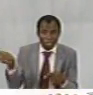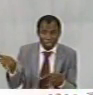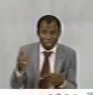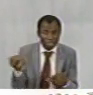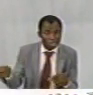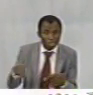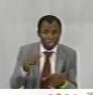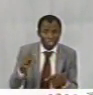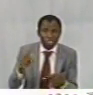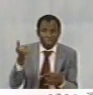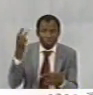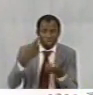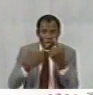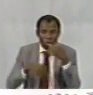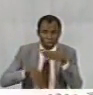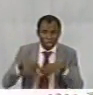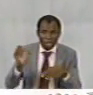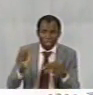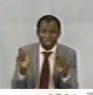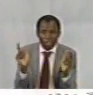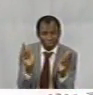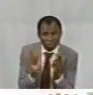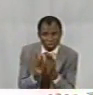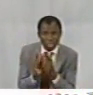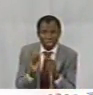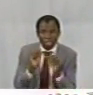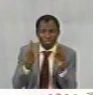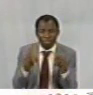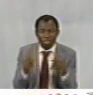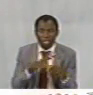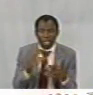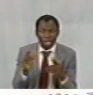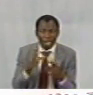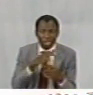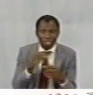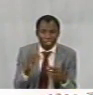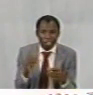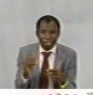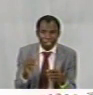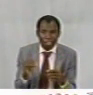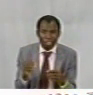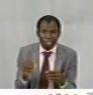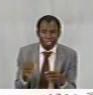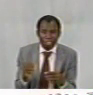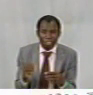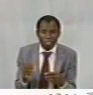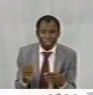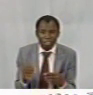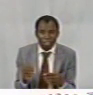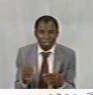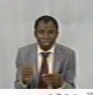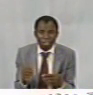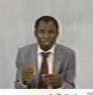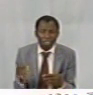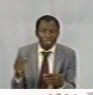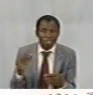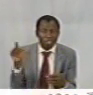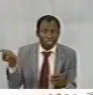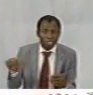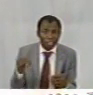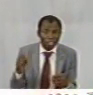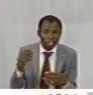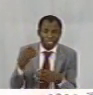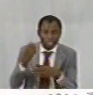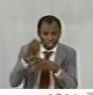and um because they discharged her because they couldn't find um any trace of the um of the